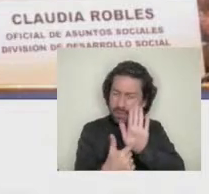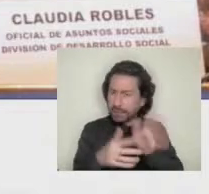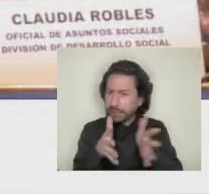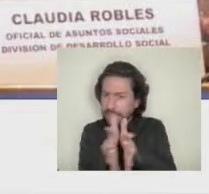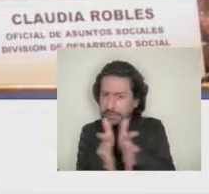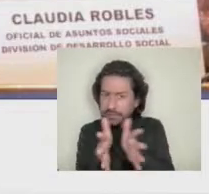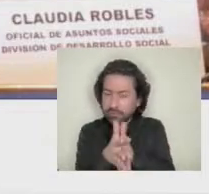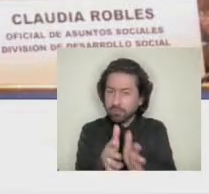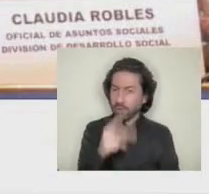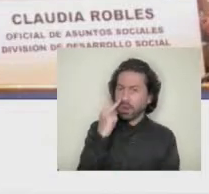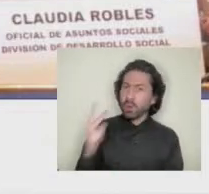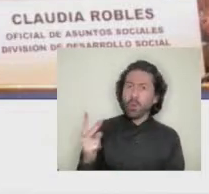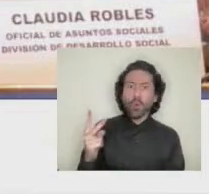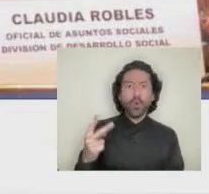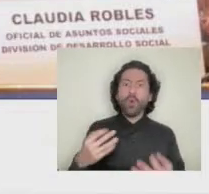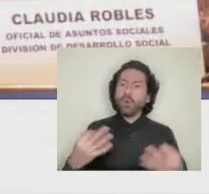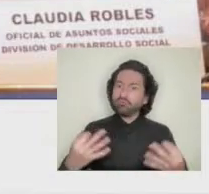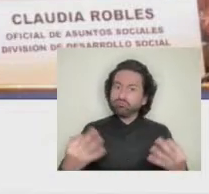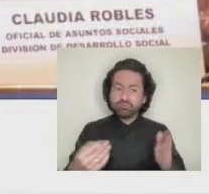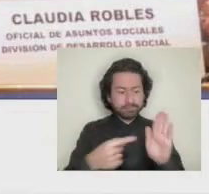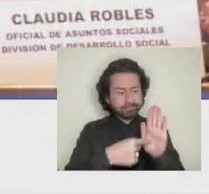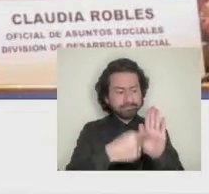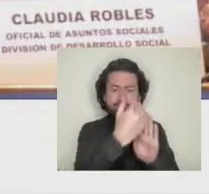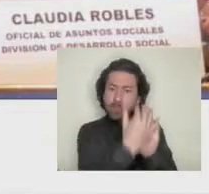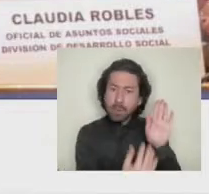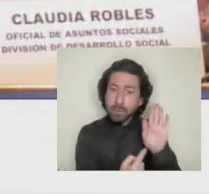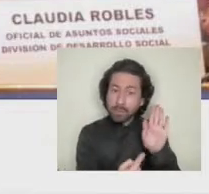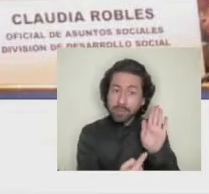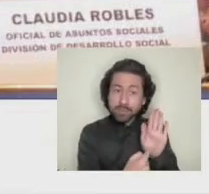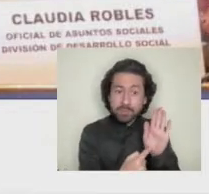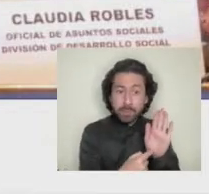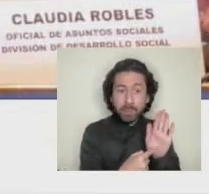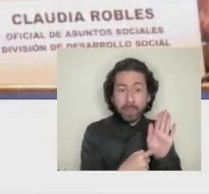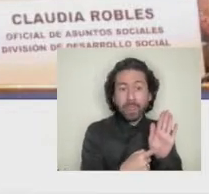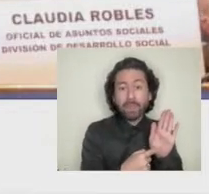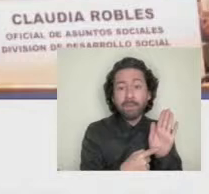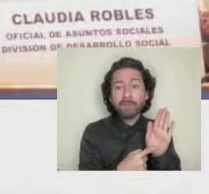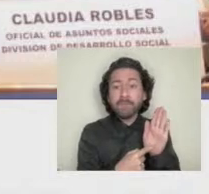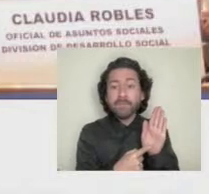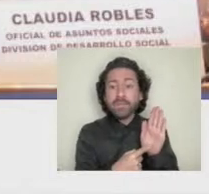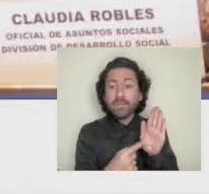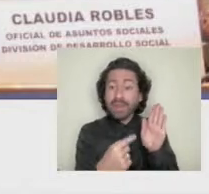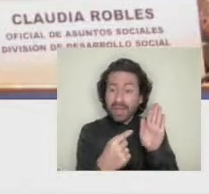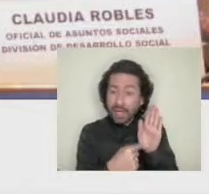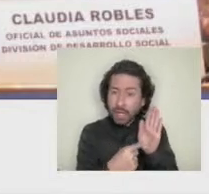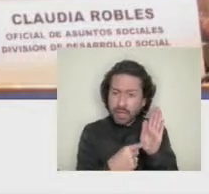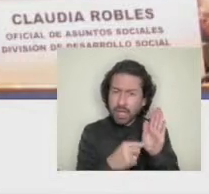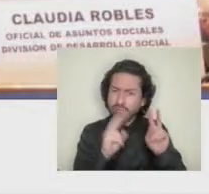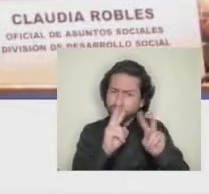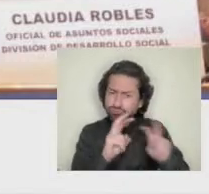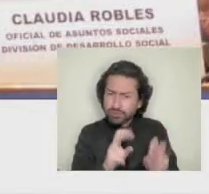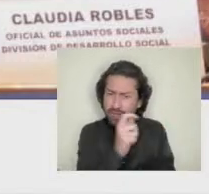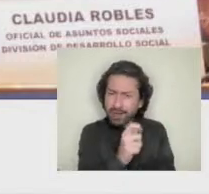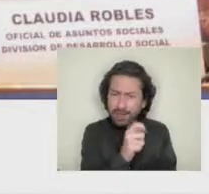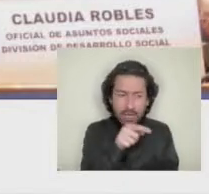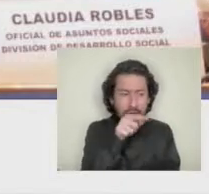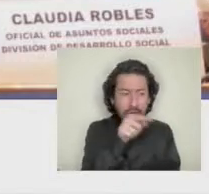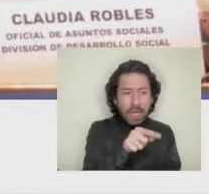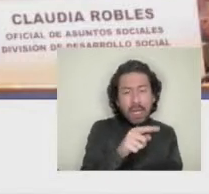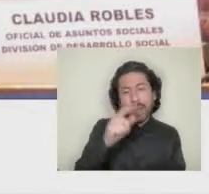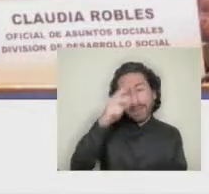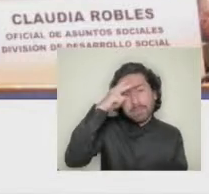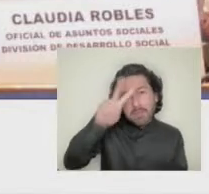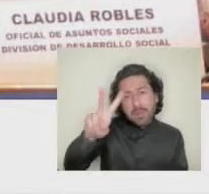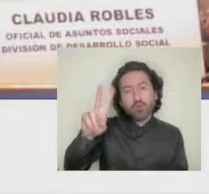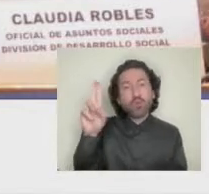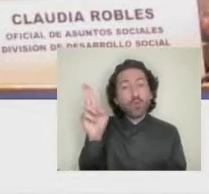but it's remarkable how all this is being documented. And this paper of the Bando, Galliani, and Erkler